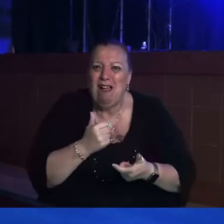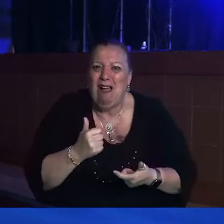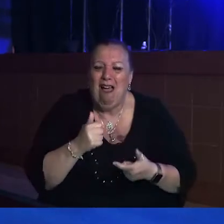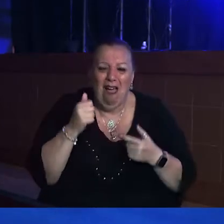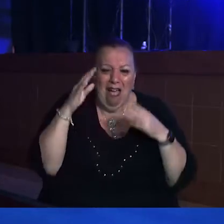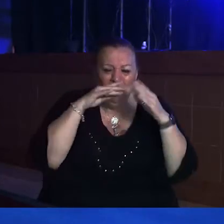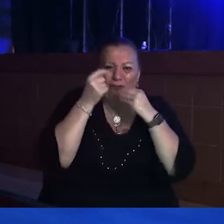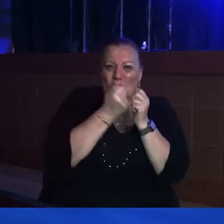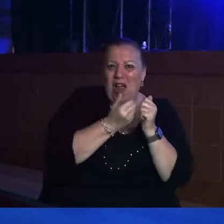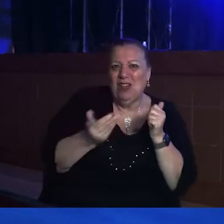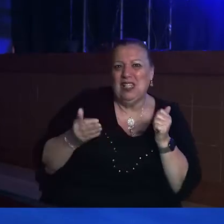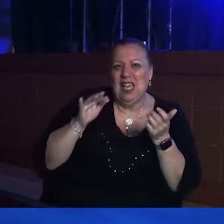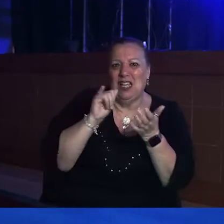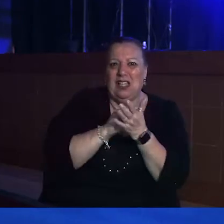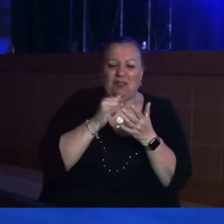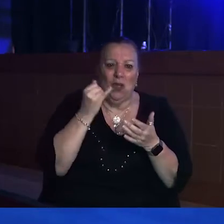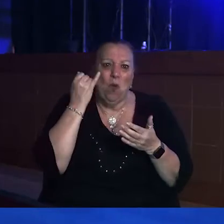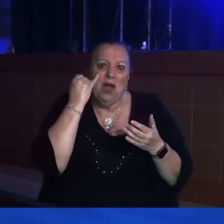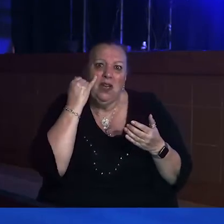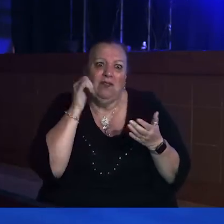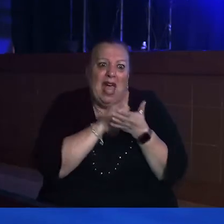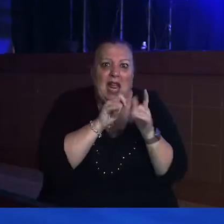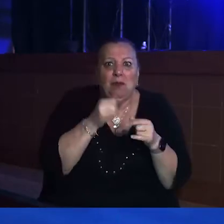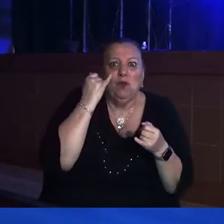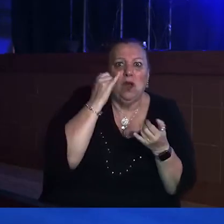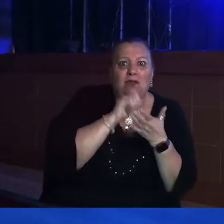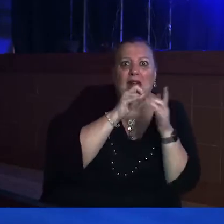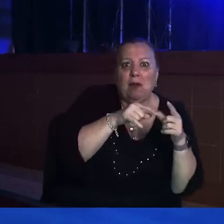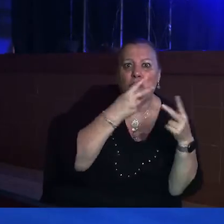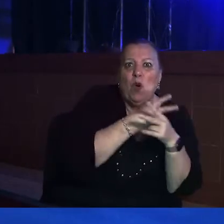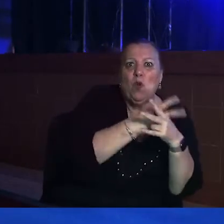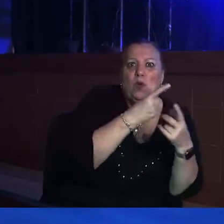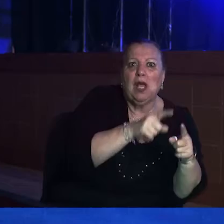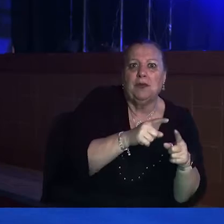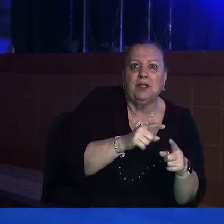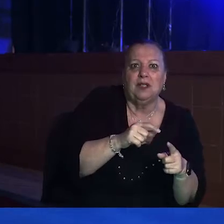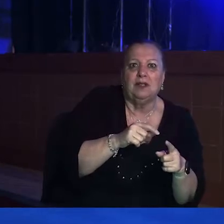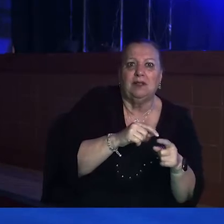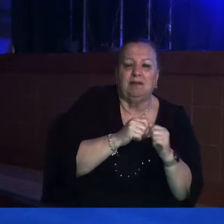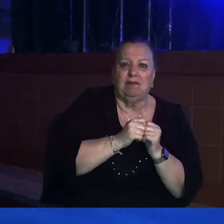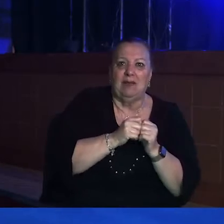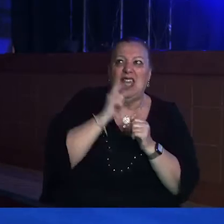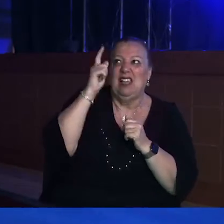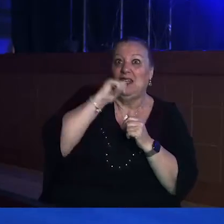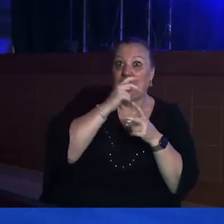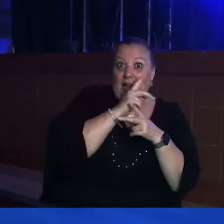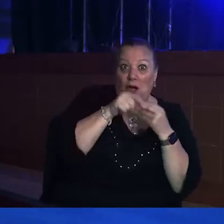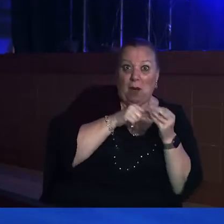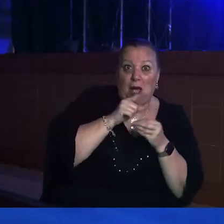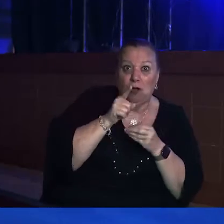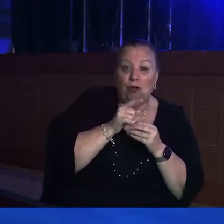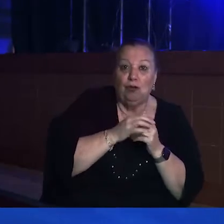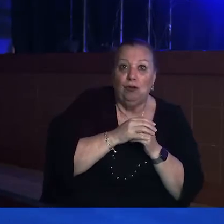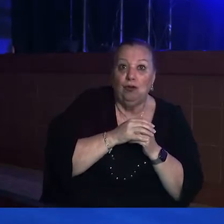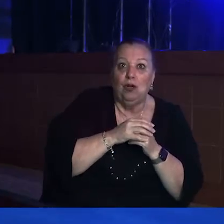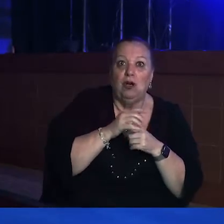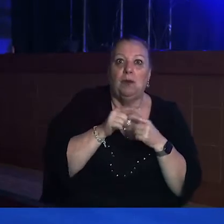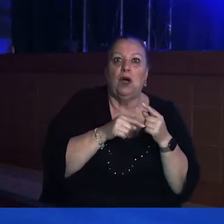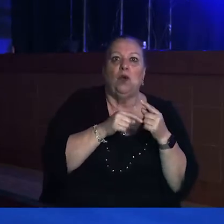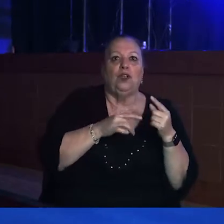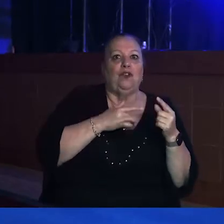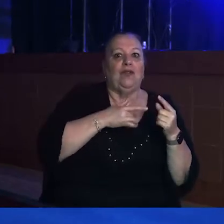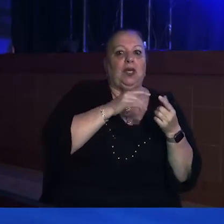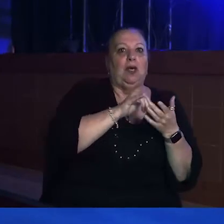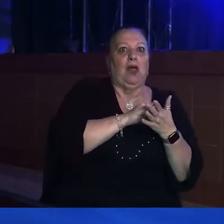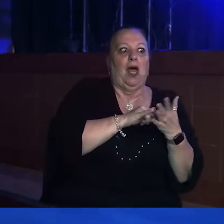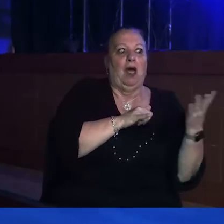of the worst case. He doesn't care about you. But when you're sensing that and it's coming your